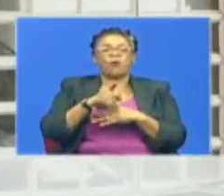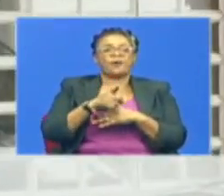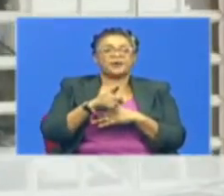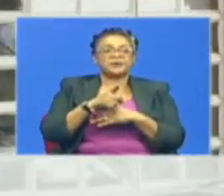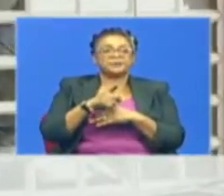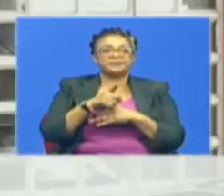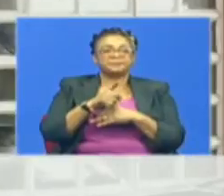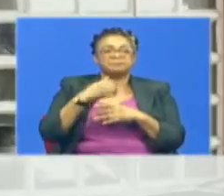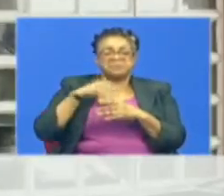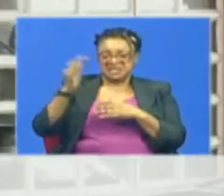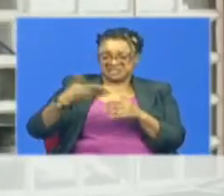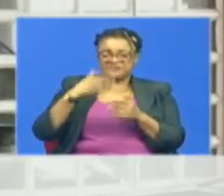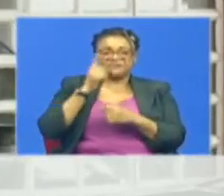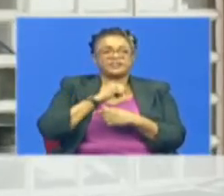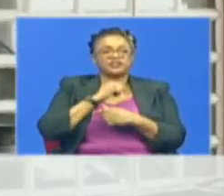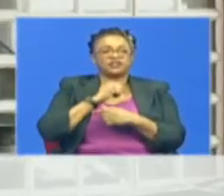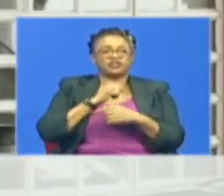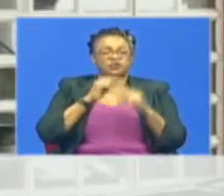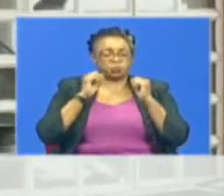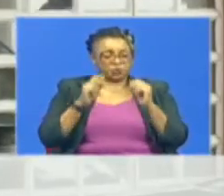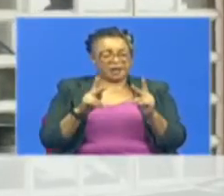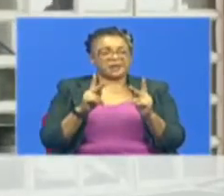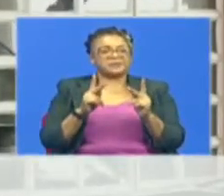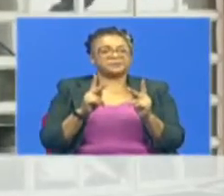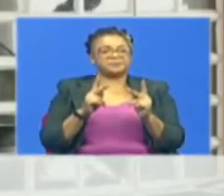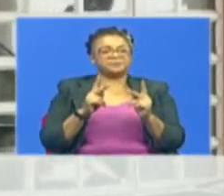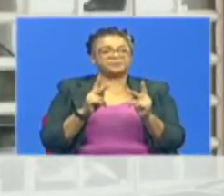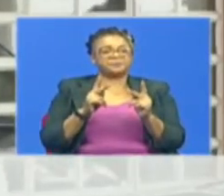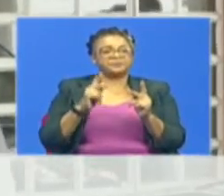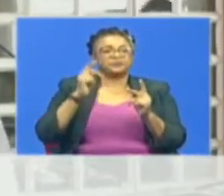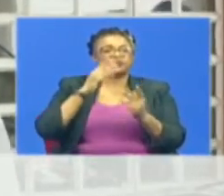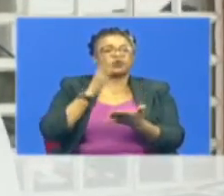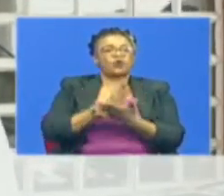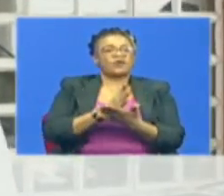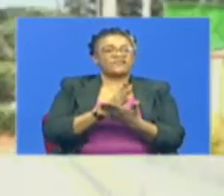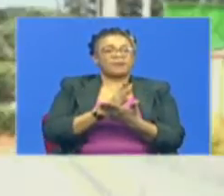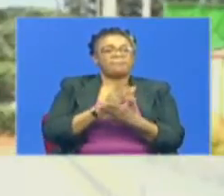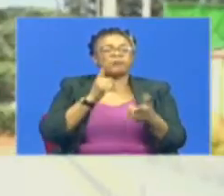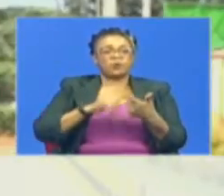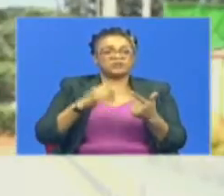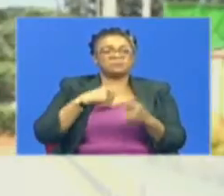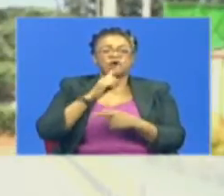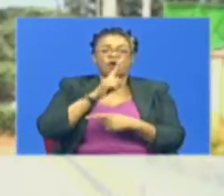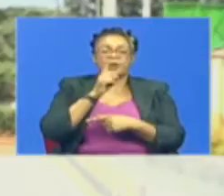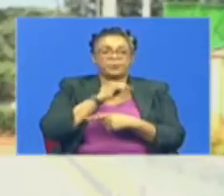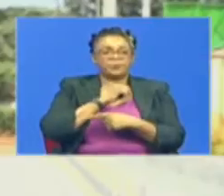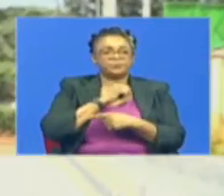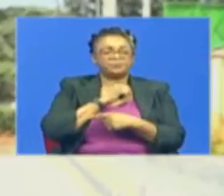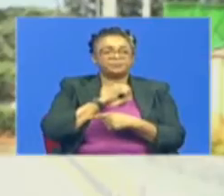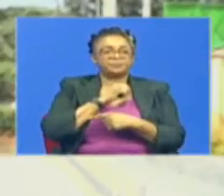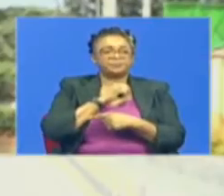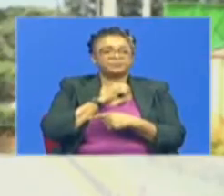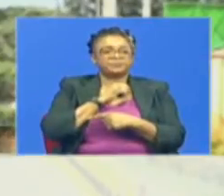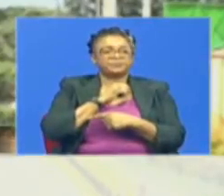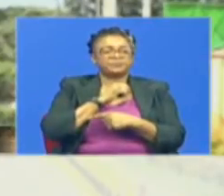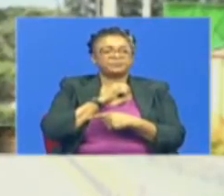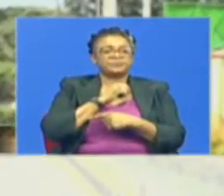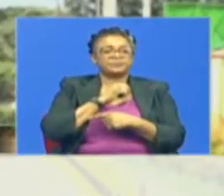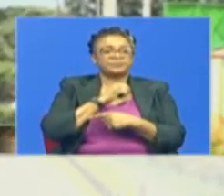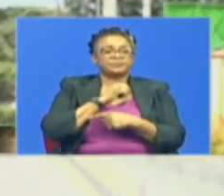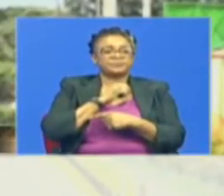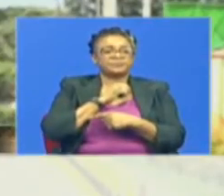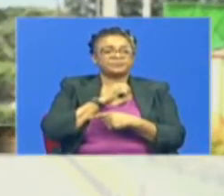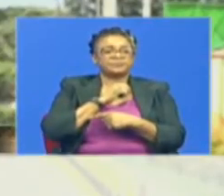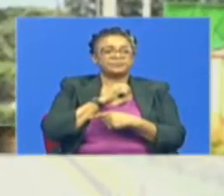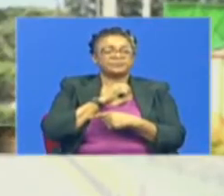it. Iko vizuri sana. Nimeconfirm pia ni kitu nimeorder. Sasa hata sisi kama wana boda